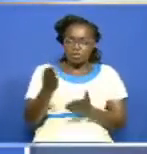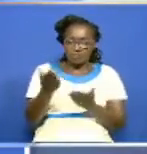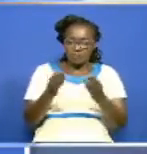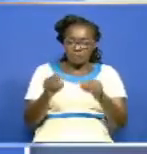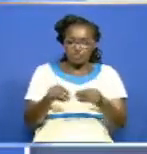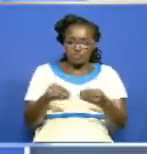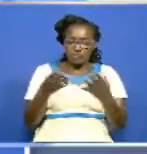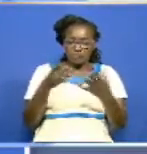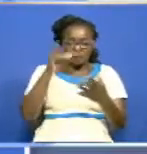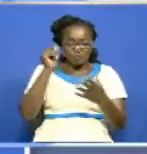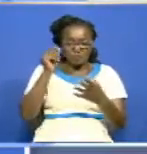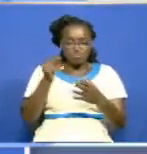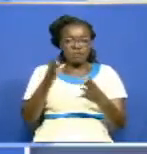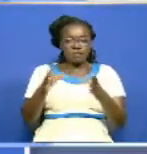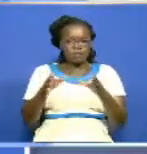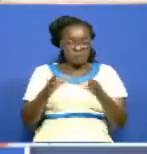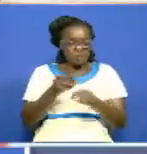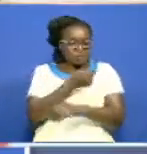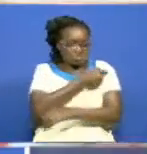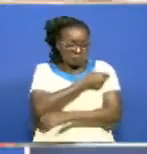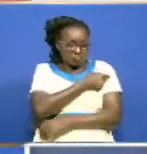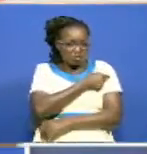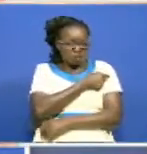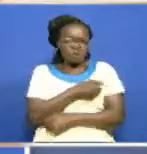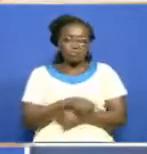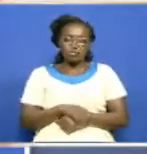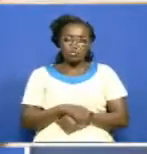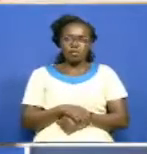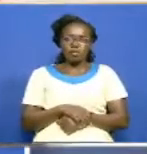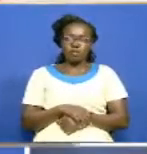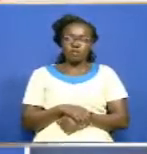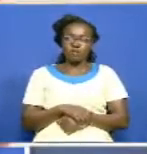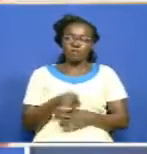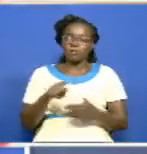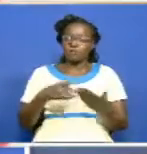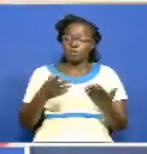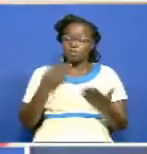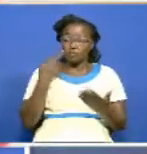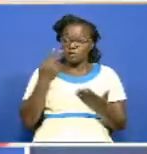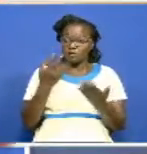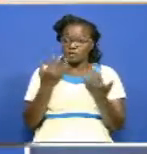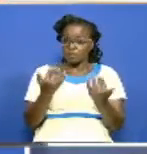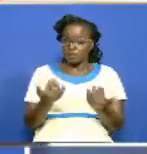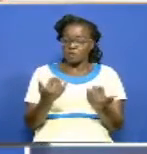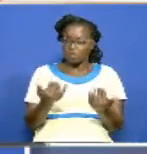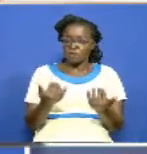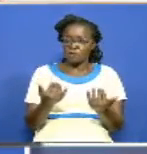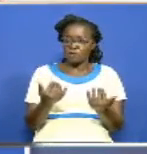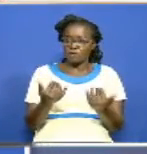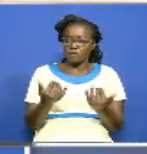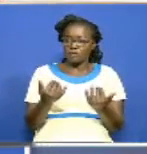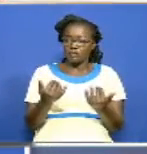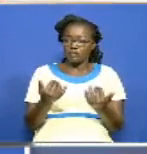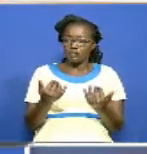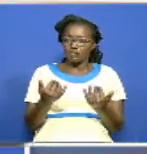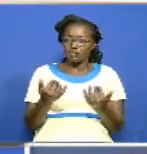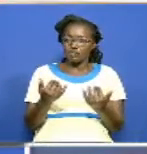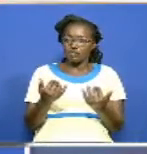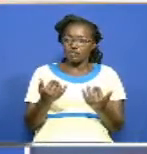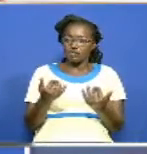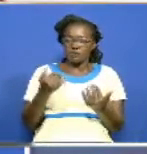and receive the AstraZeneca vaccine. What we are seeing, the trend that we are seeing today, wale that they were meant